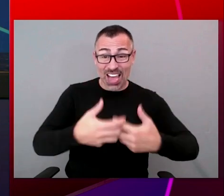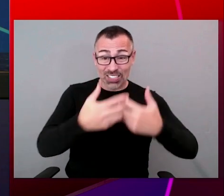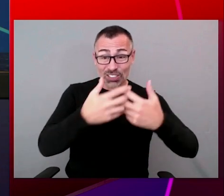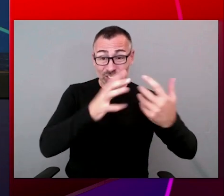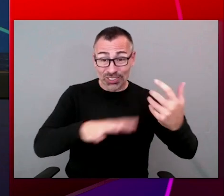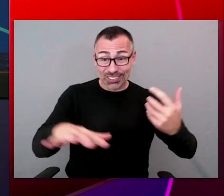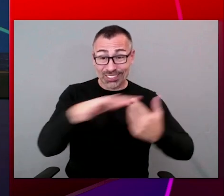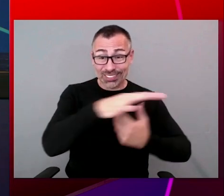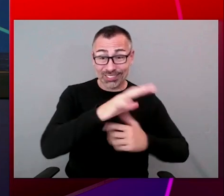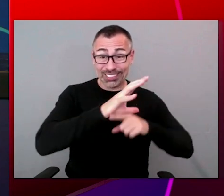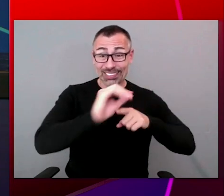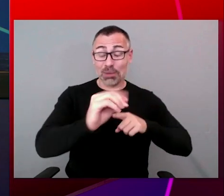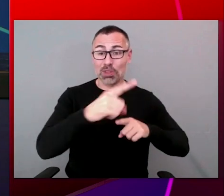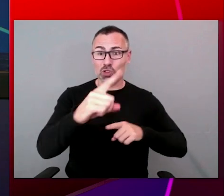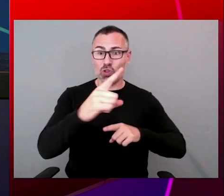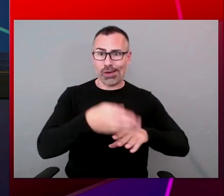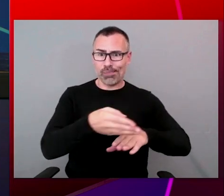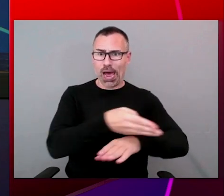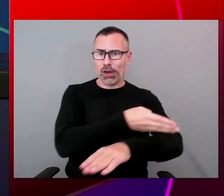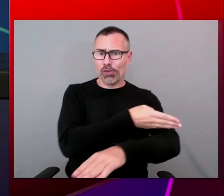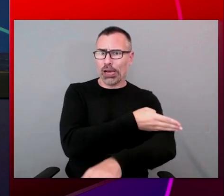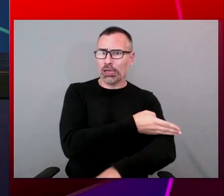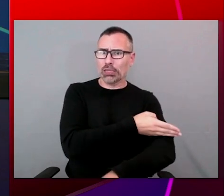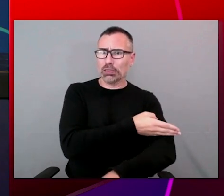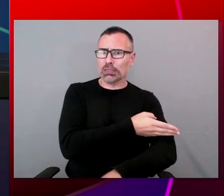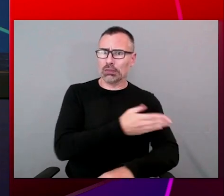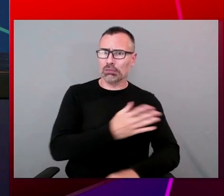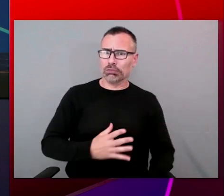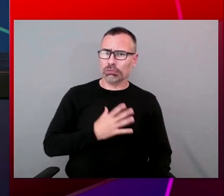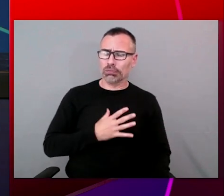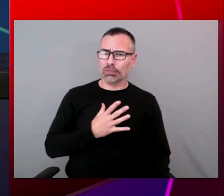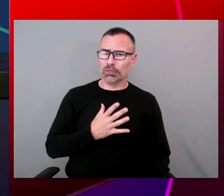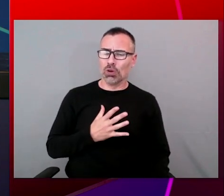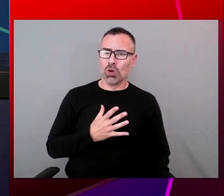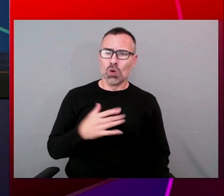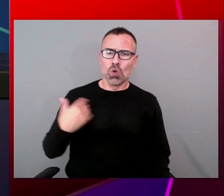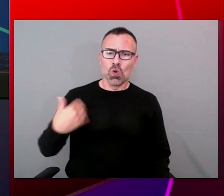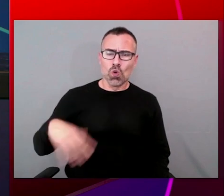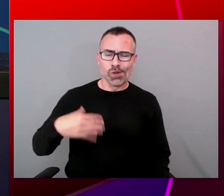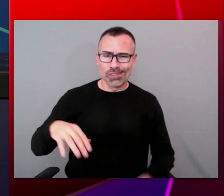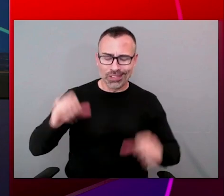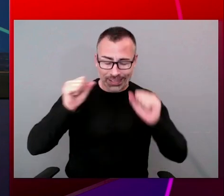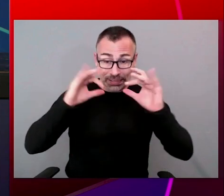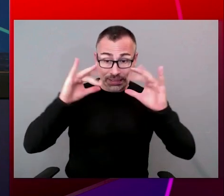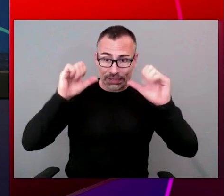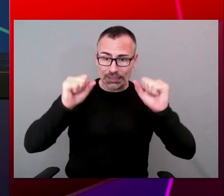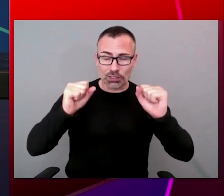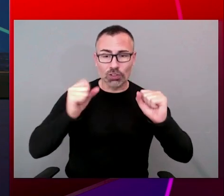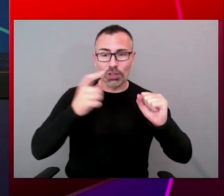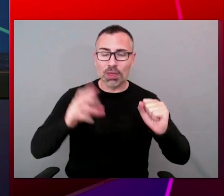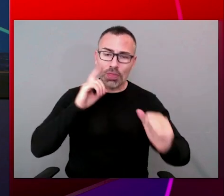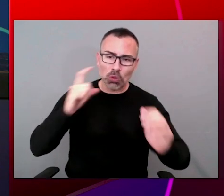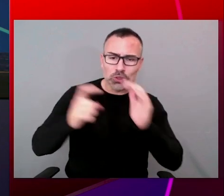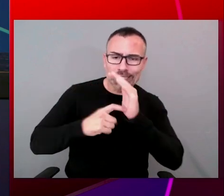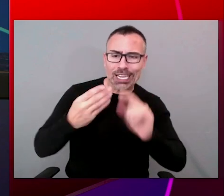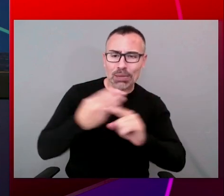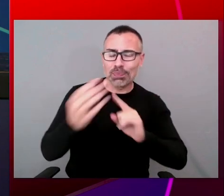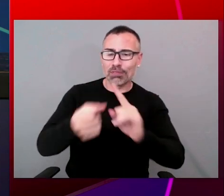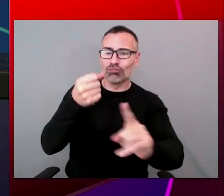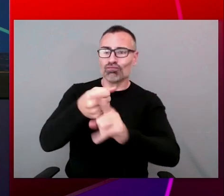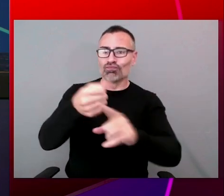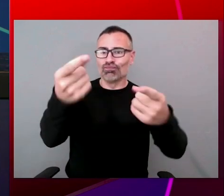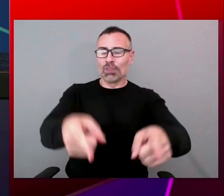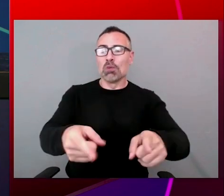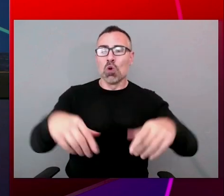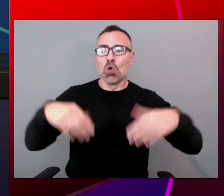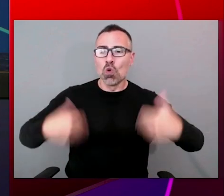detect that issues will happen before they happen, so they don't potentially have an event, but also they're also reducing